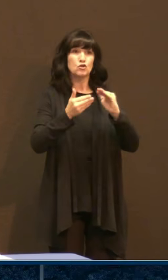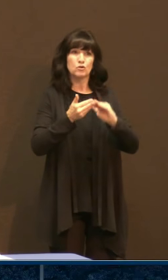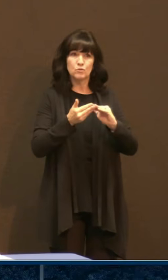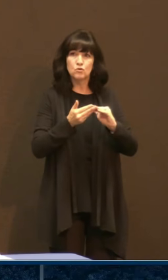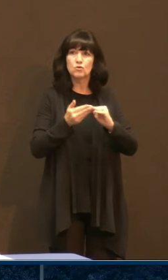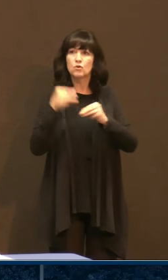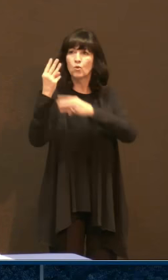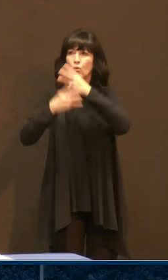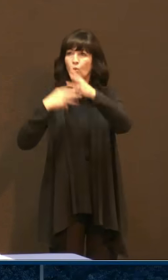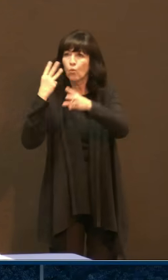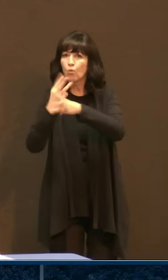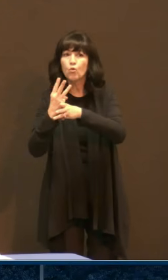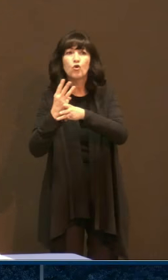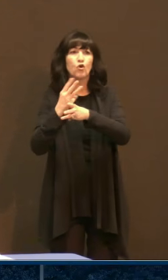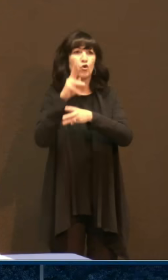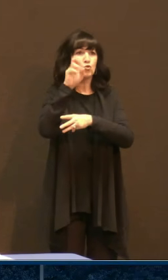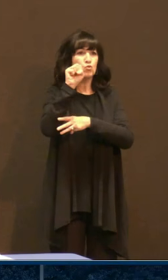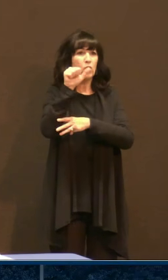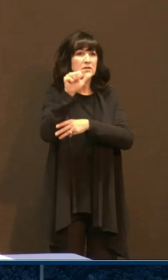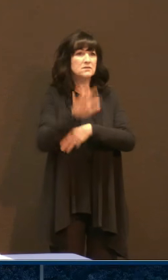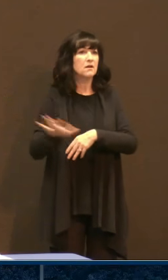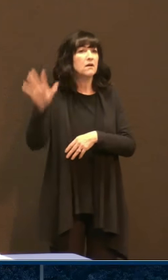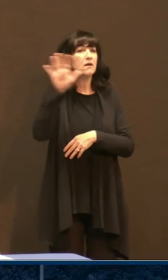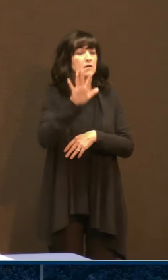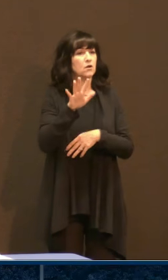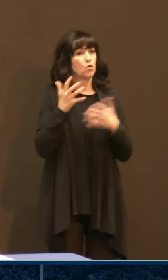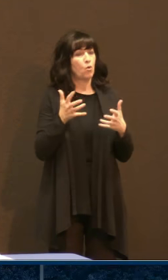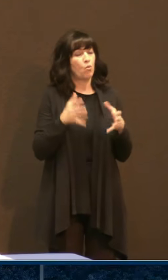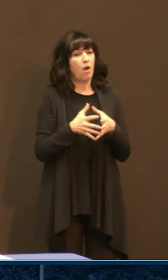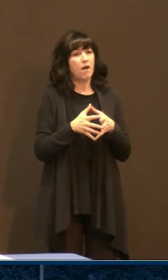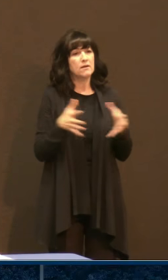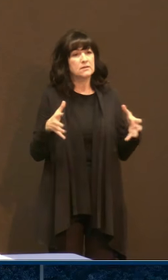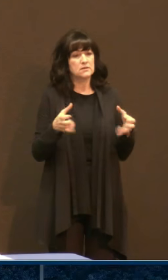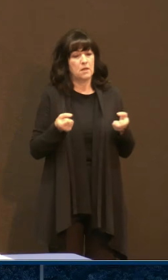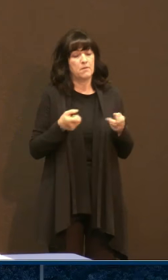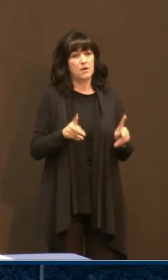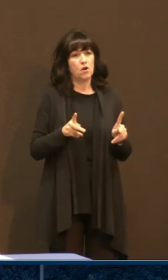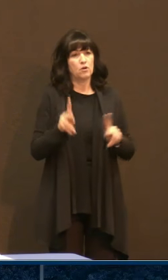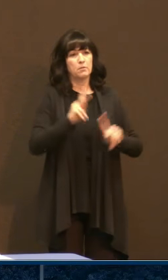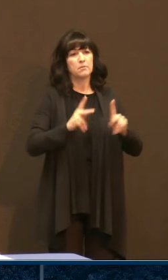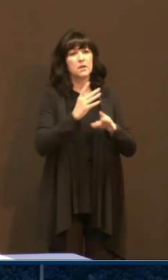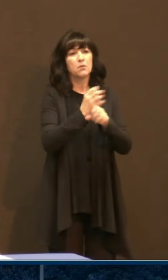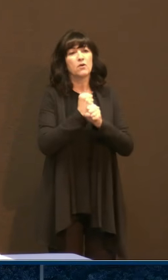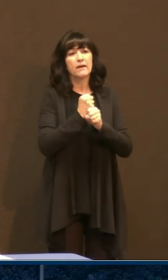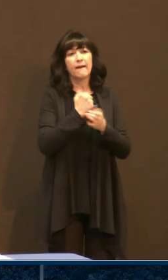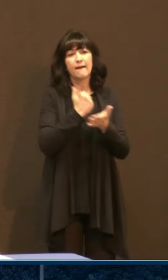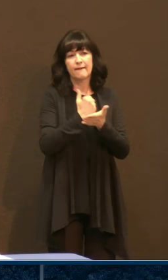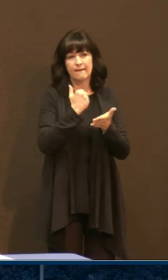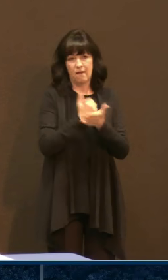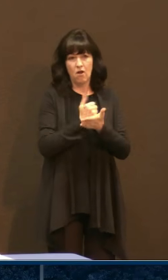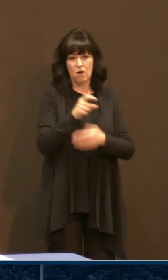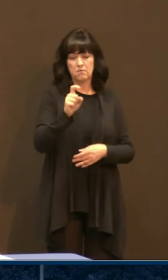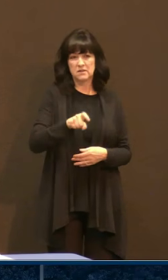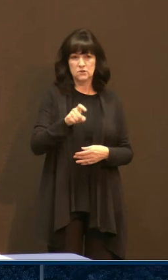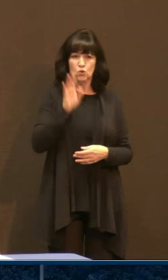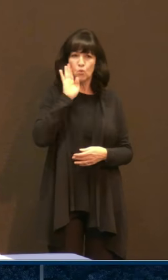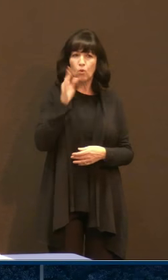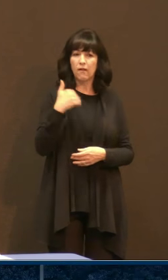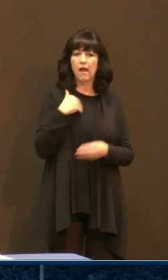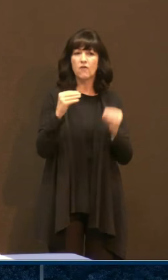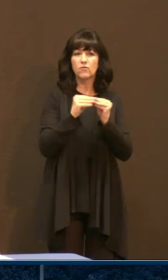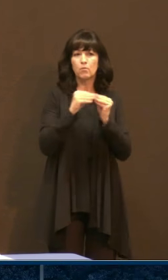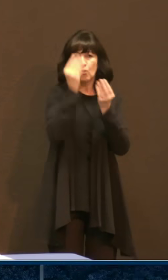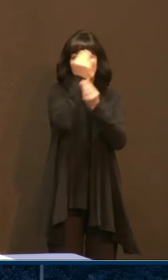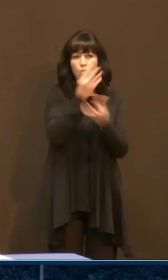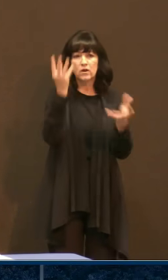world. We want to make sure we expand those opportunities for people to get help as needed. So there is going to be more opportunities that our mental